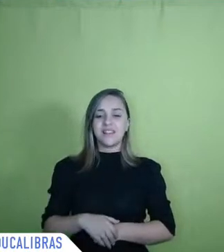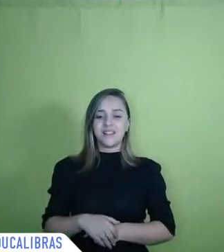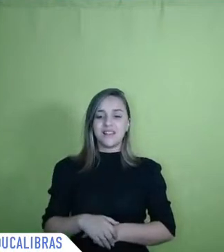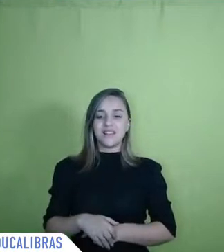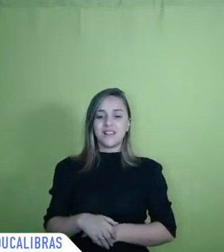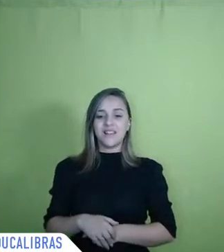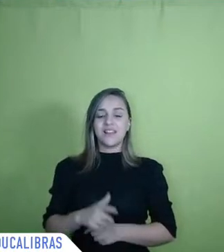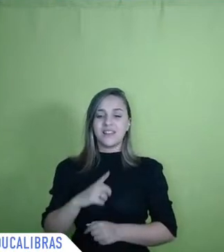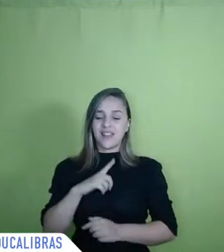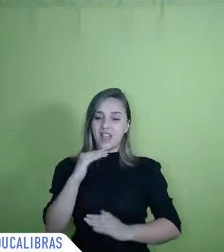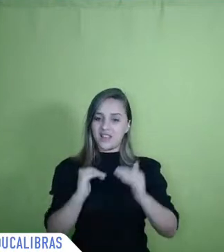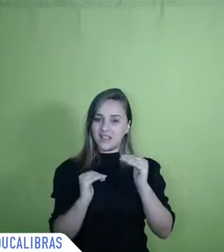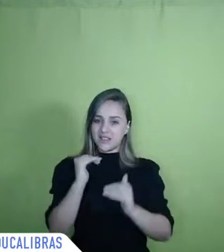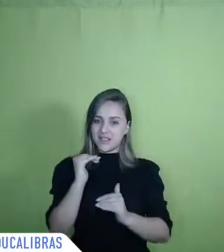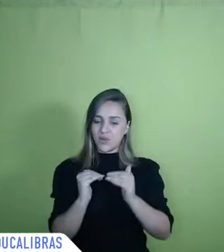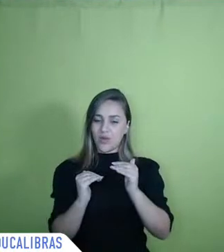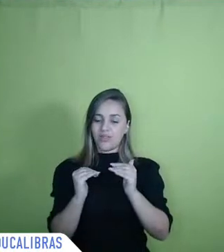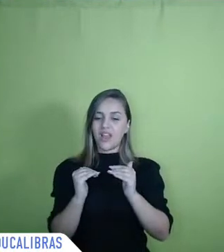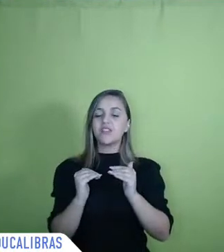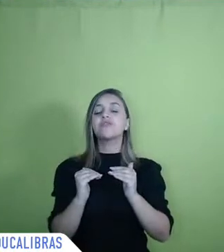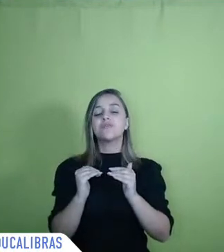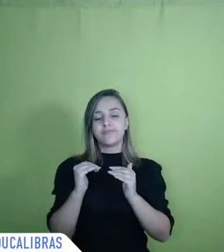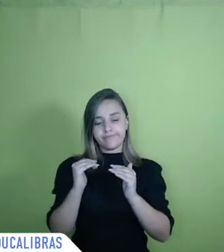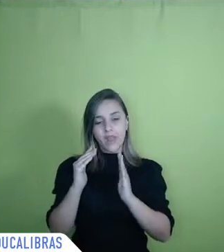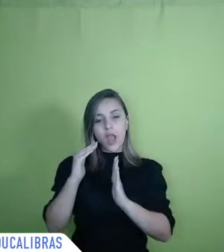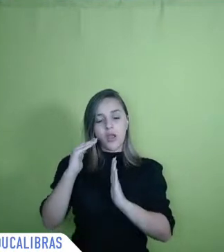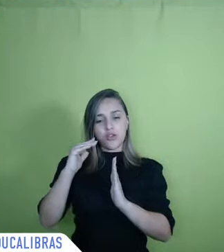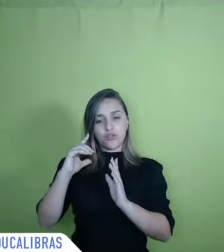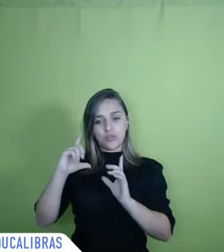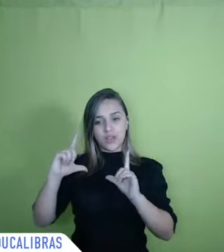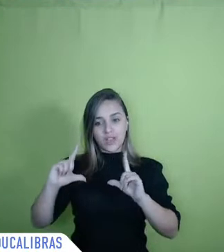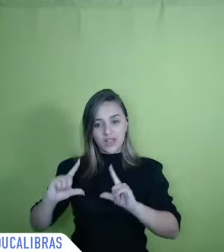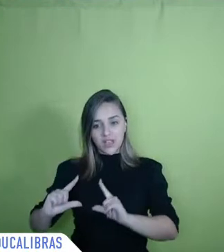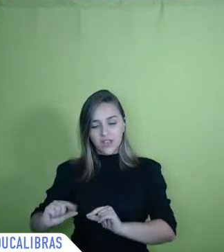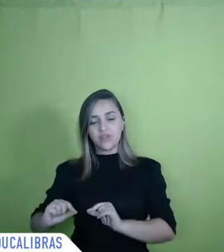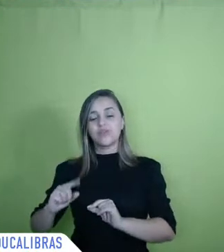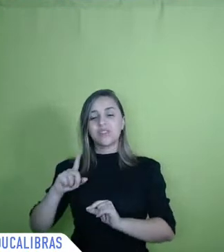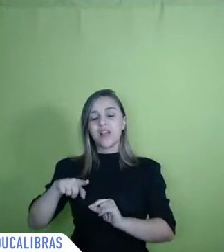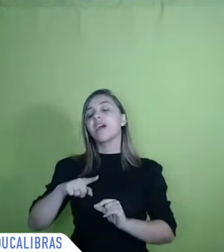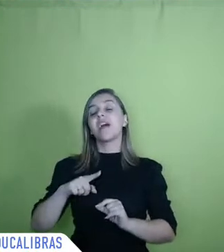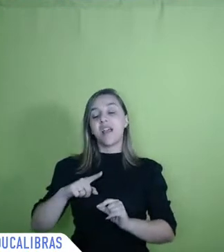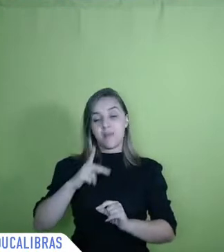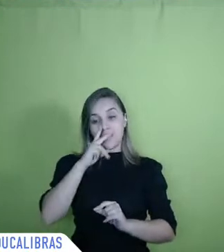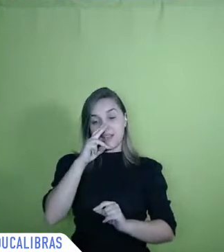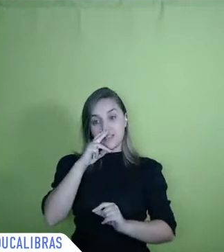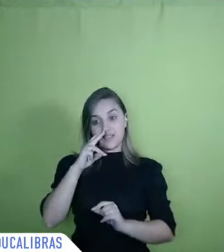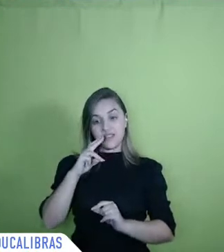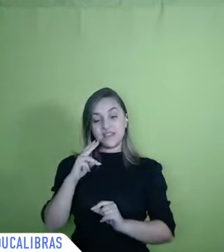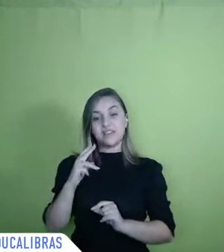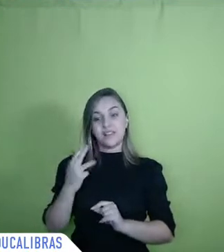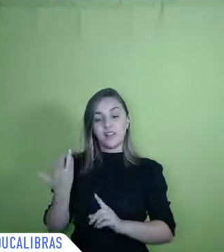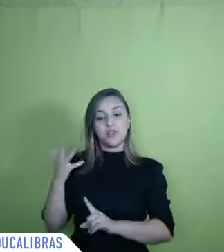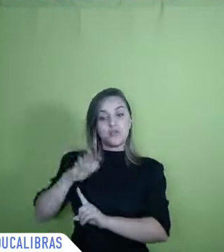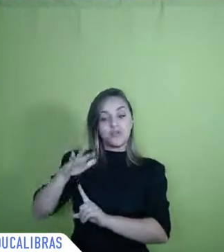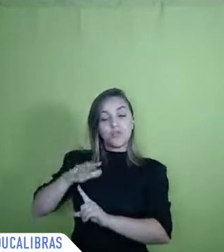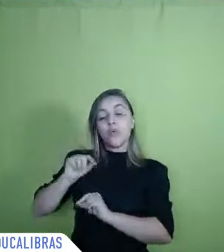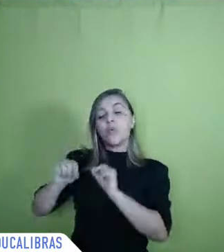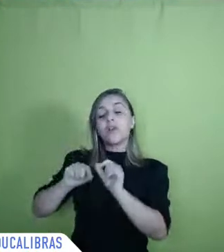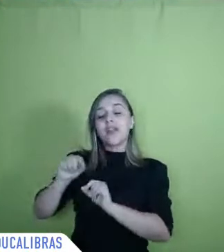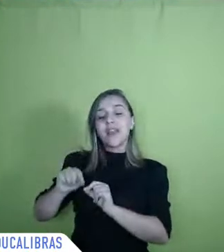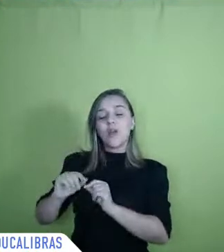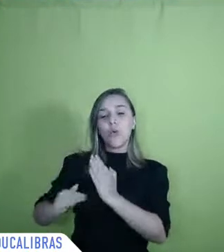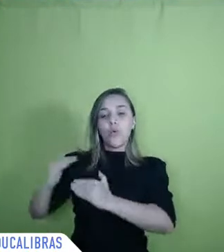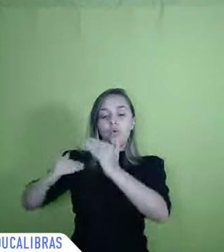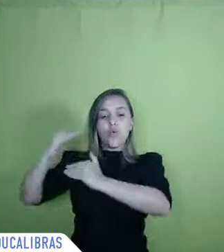Mark said to me is that with maybe this will be the main